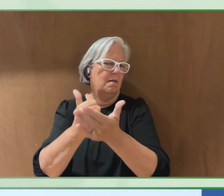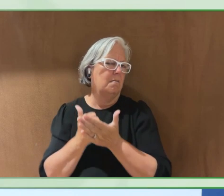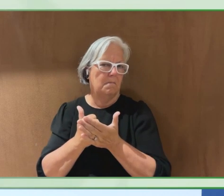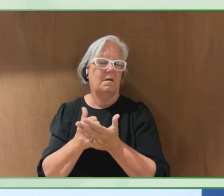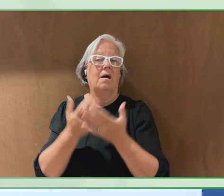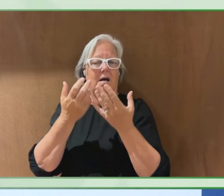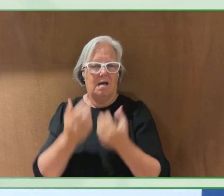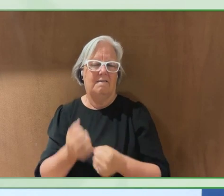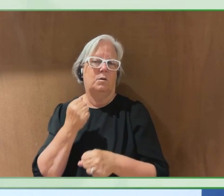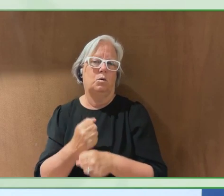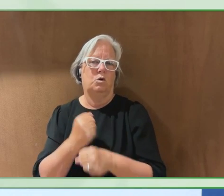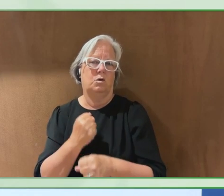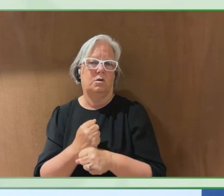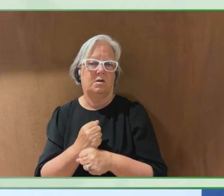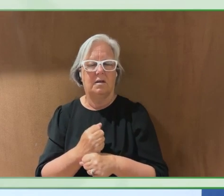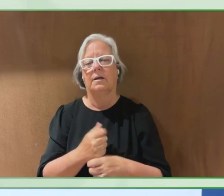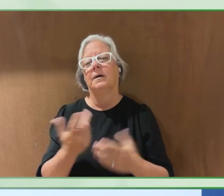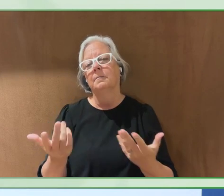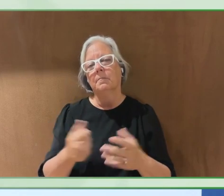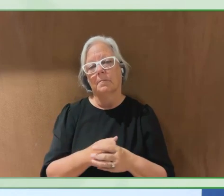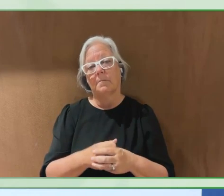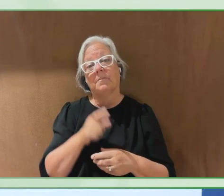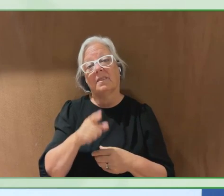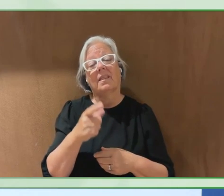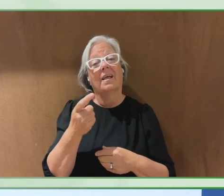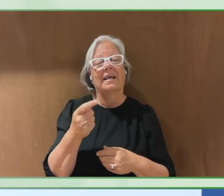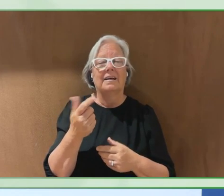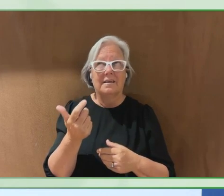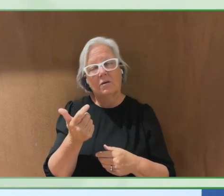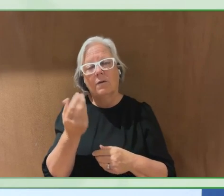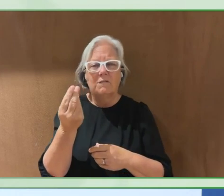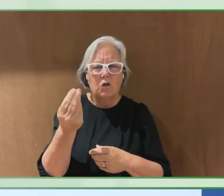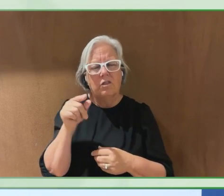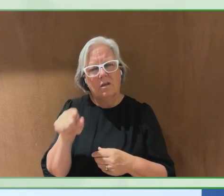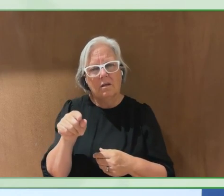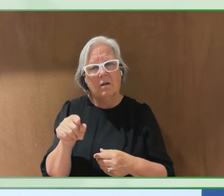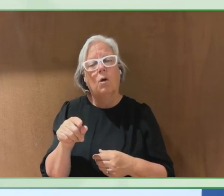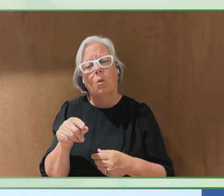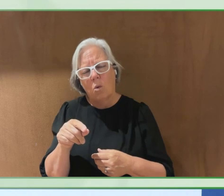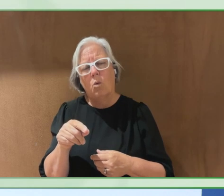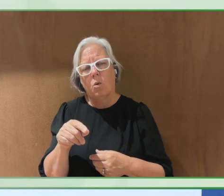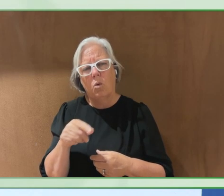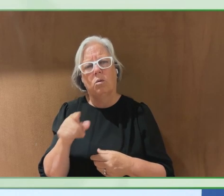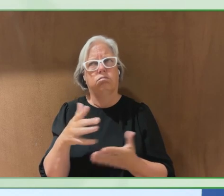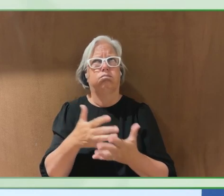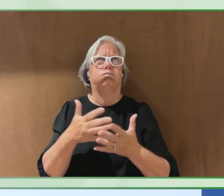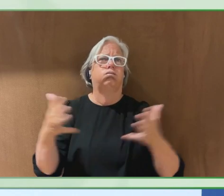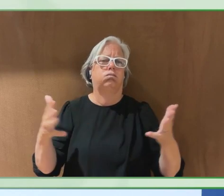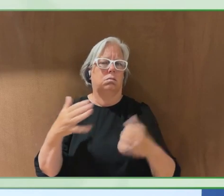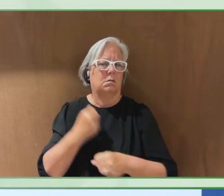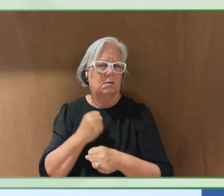Although I do not hide the fact that the financial aspect also did a big job here, because it gave me strong